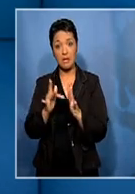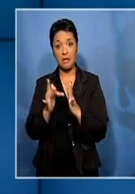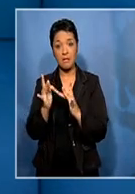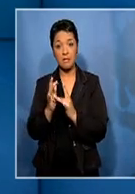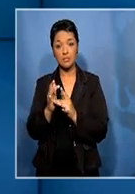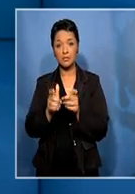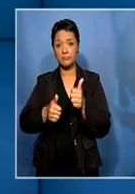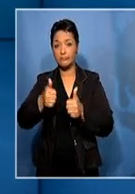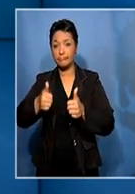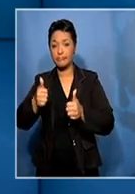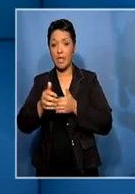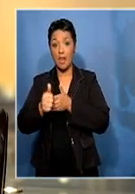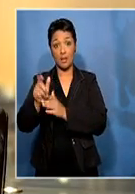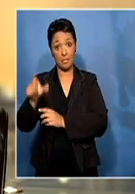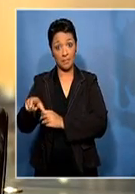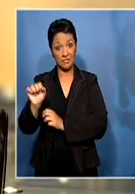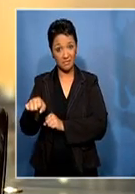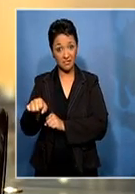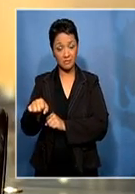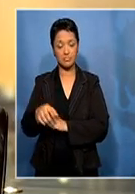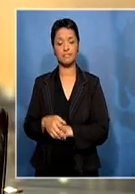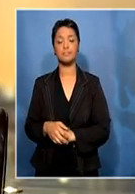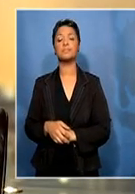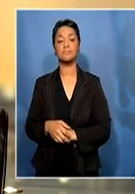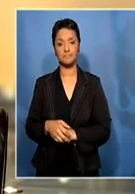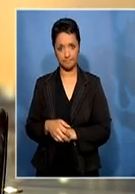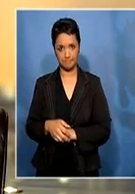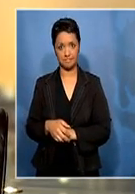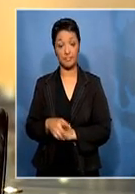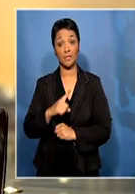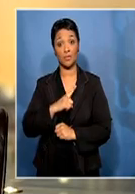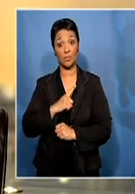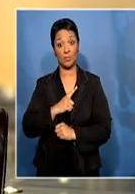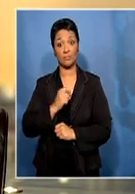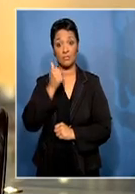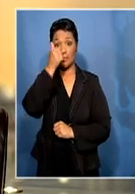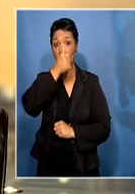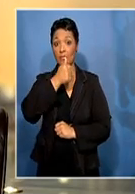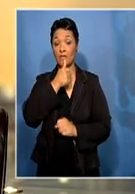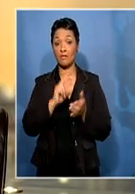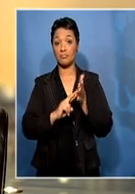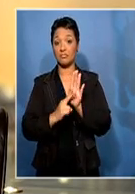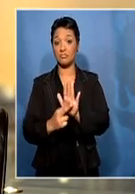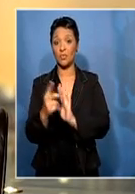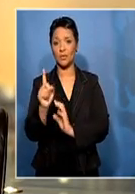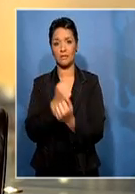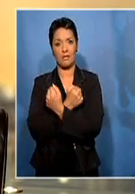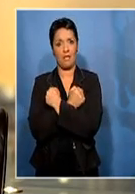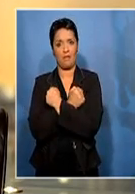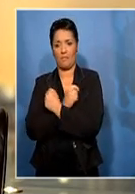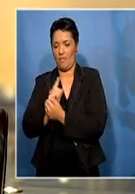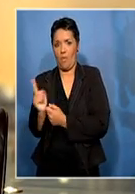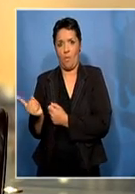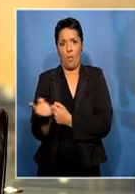religious leaders? Yes, it does. Because God is love. God loves everybody. God